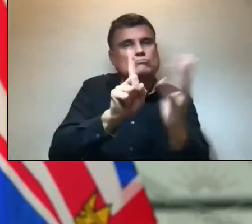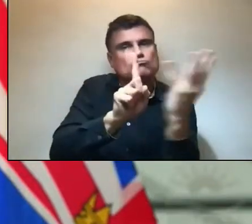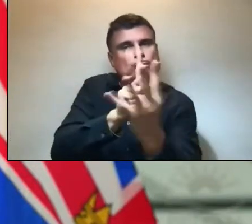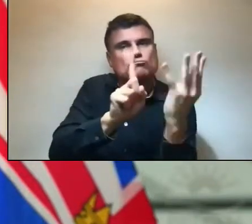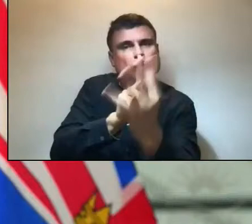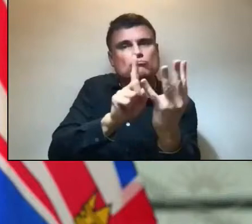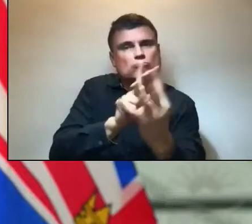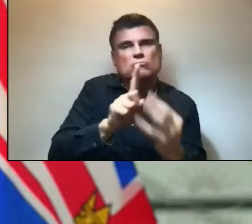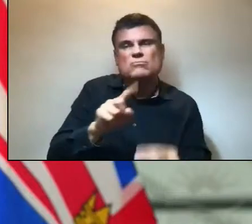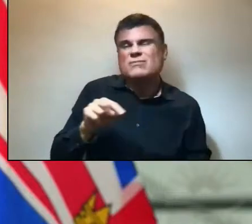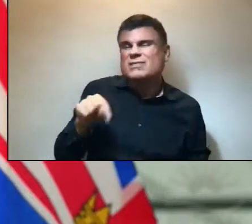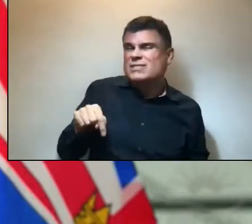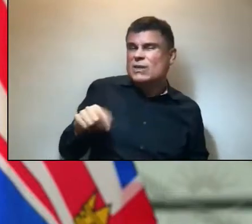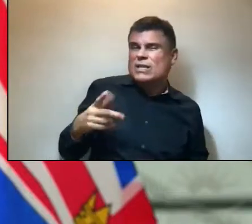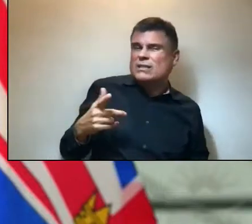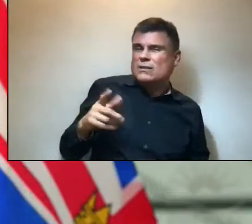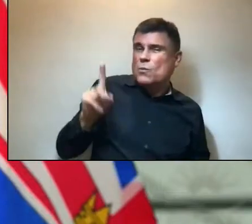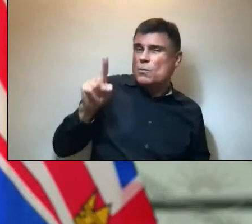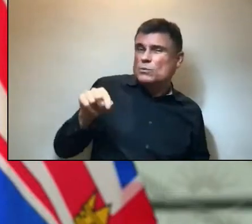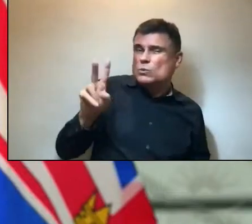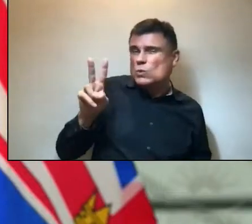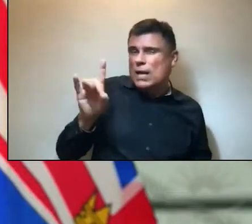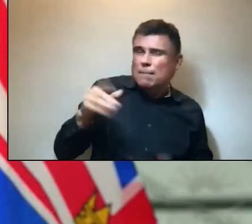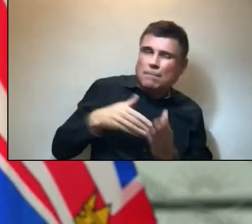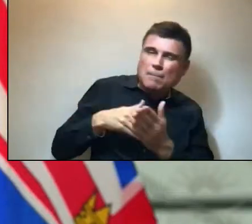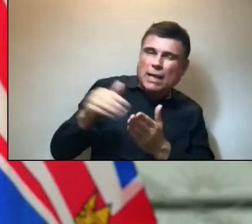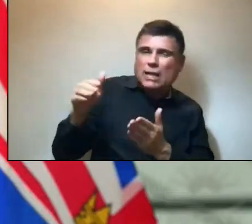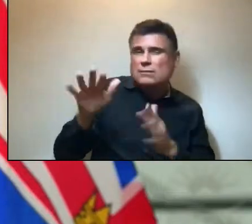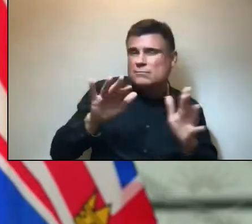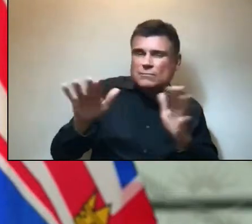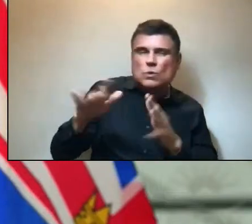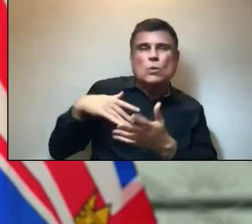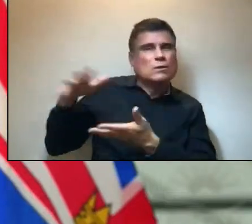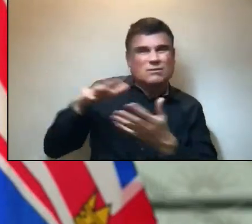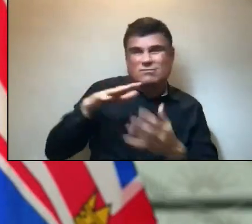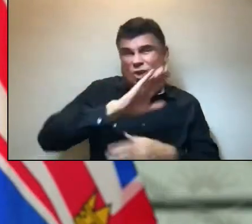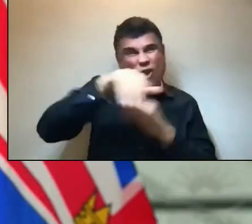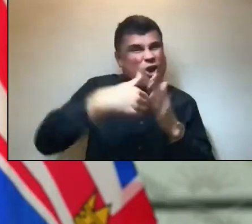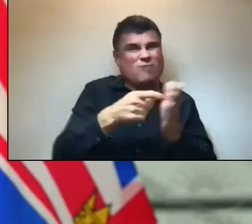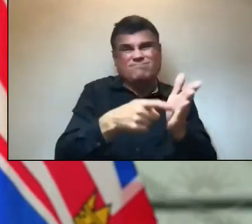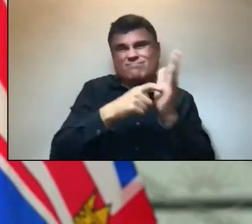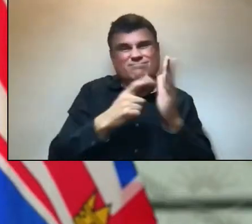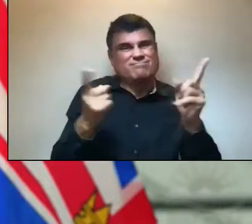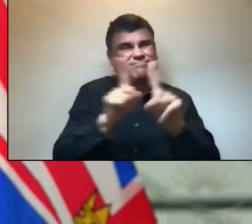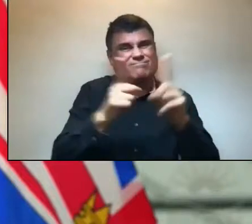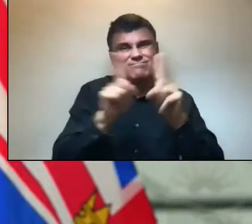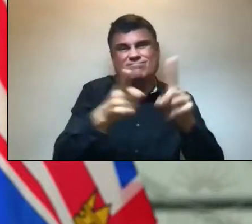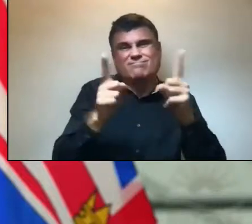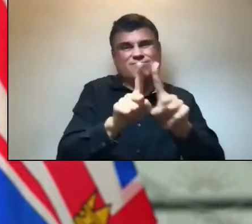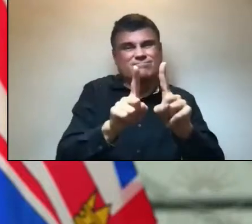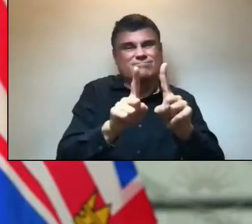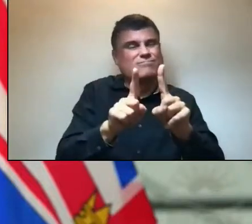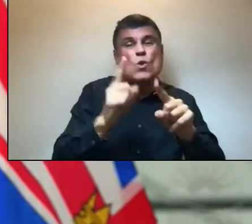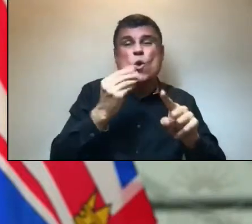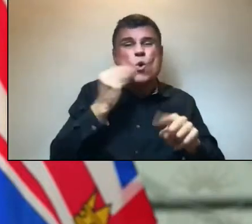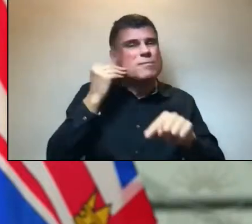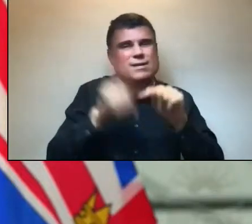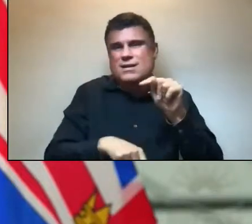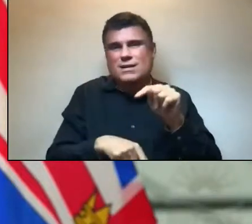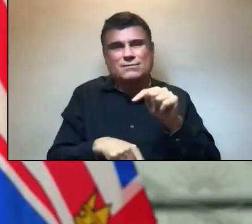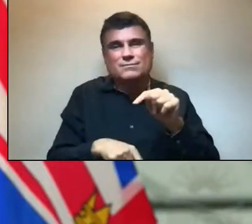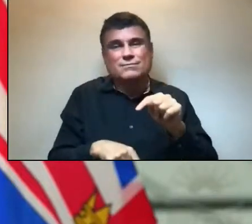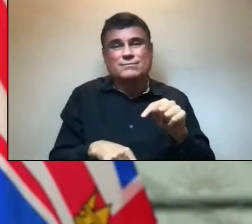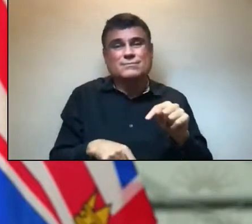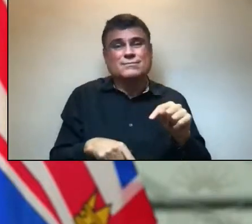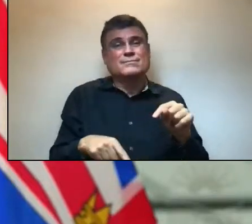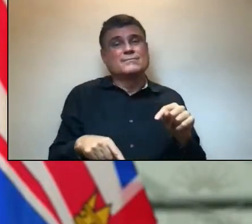require the machine or require a healthcare provider. So the number that we have is about